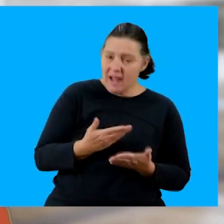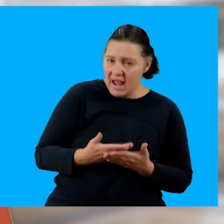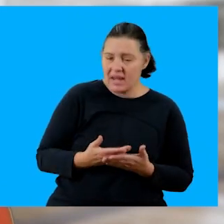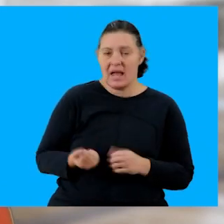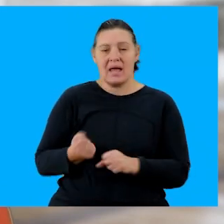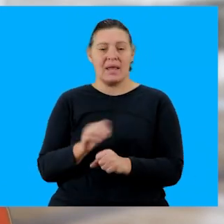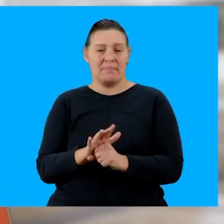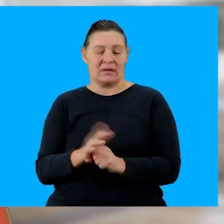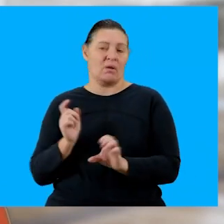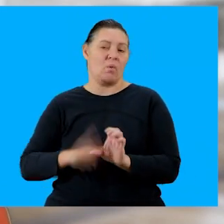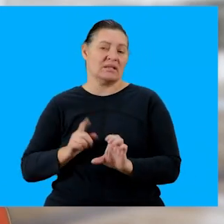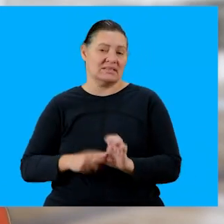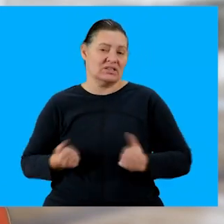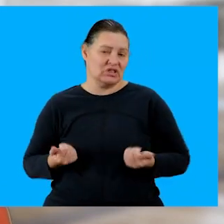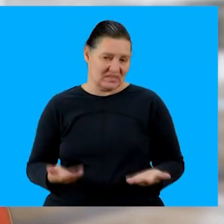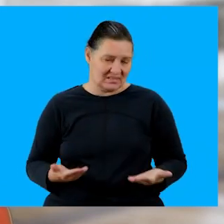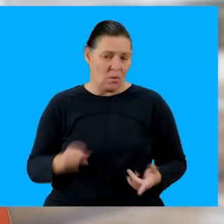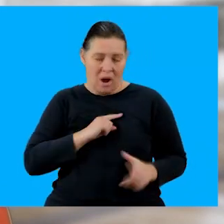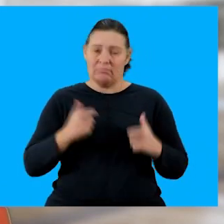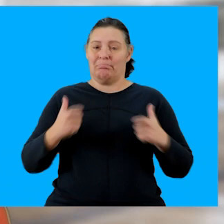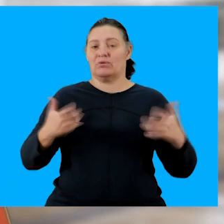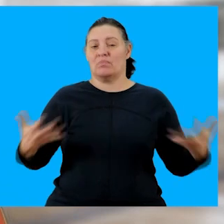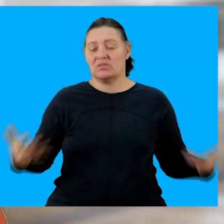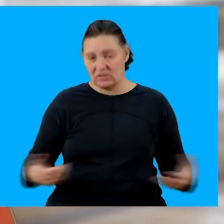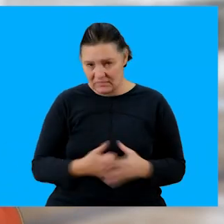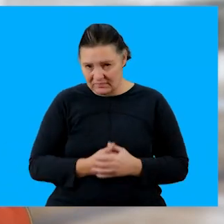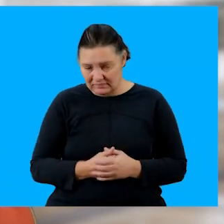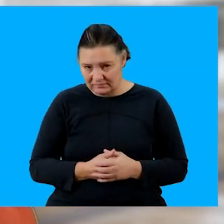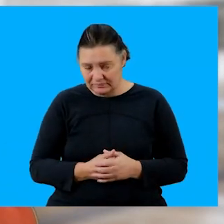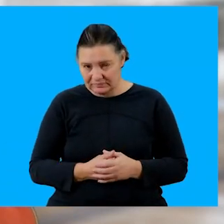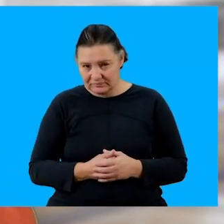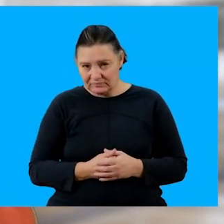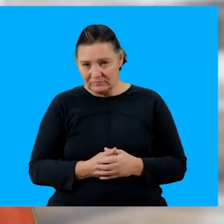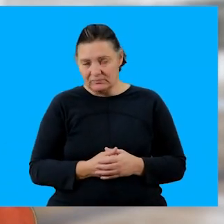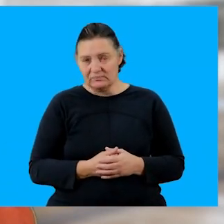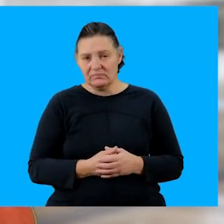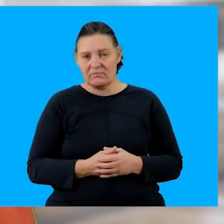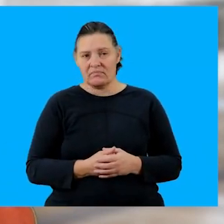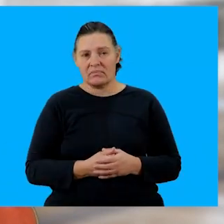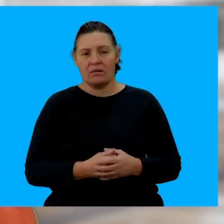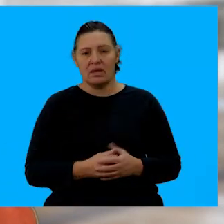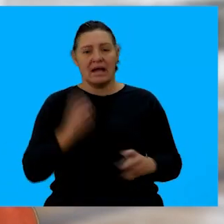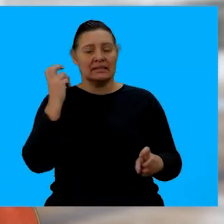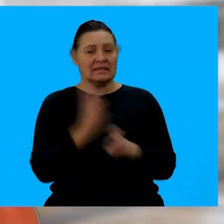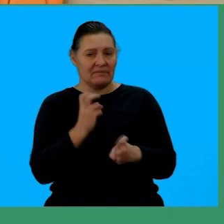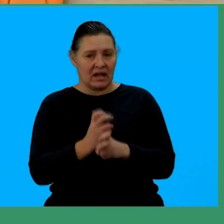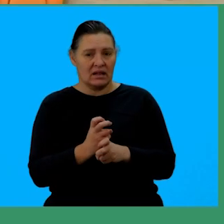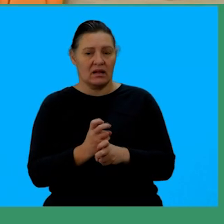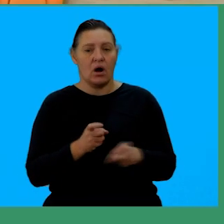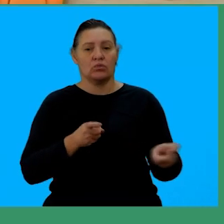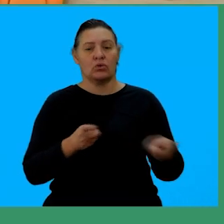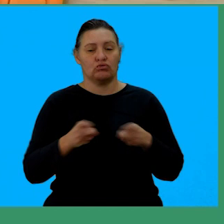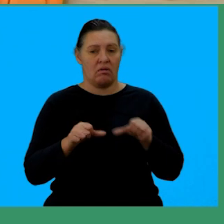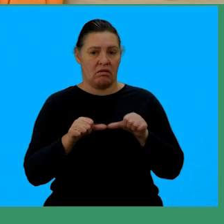which it can also impact on the quality of services that are being offered by the business. It is difficult to